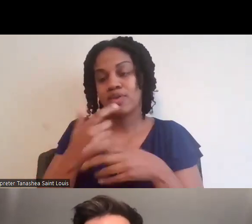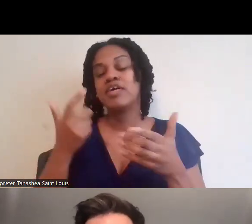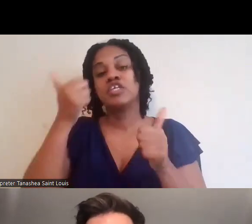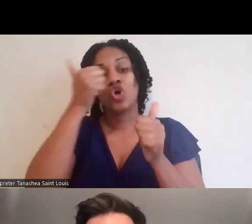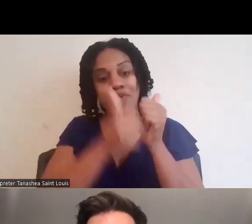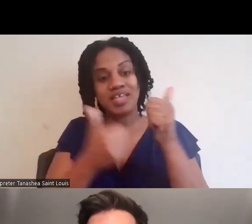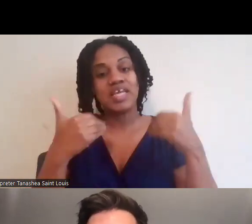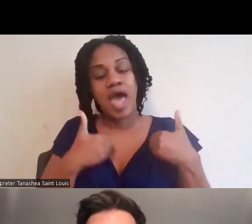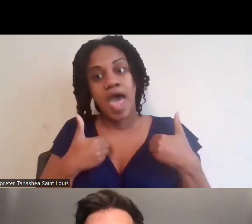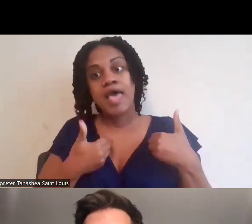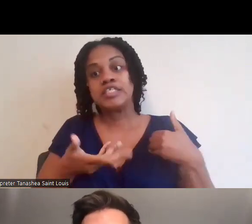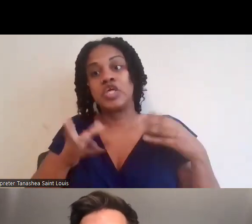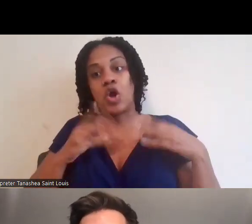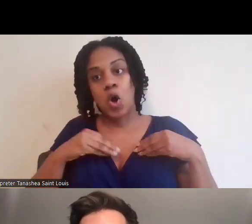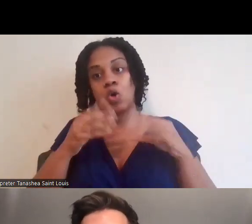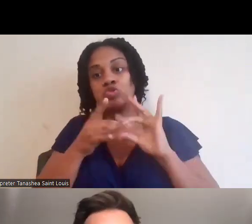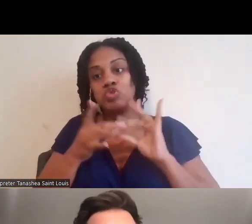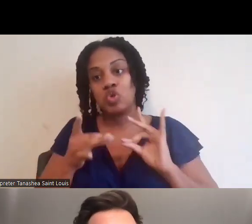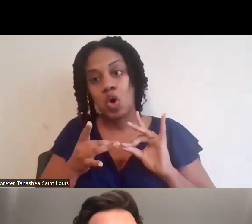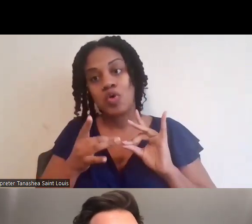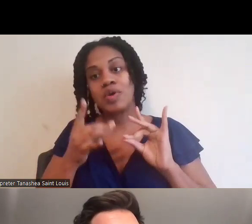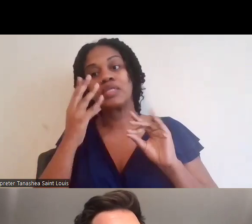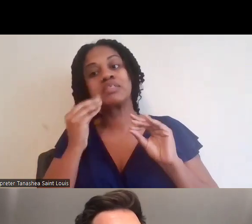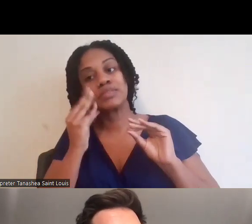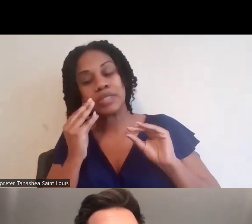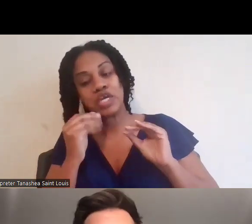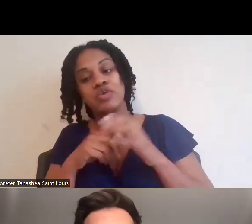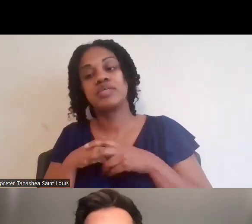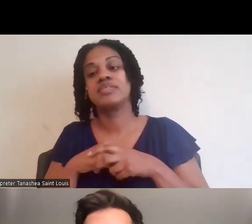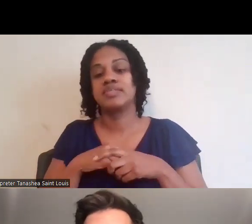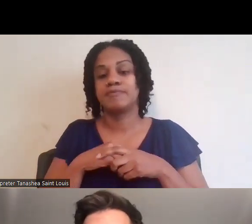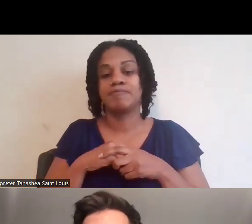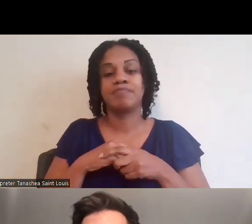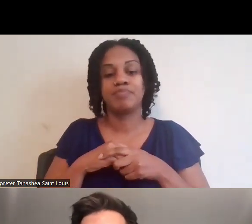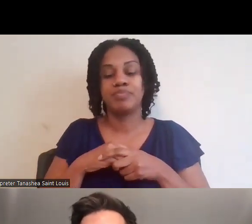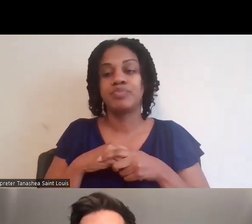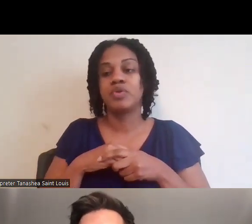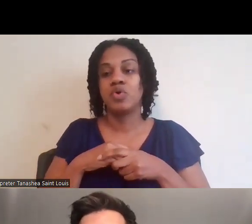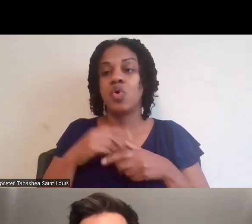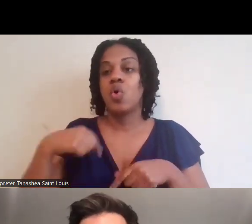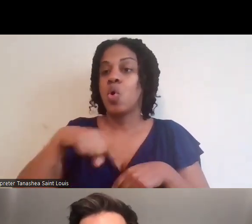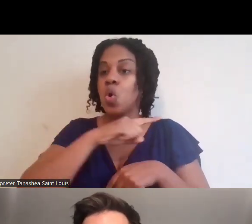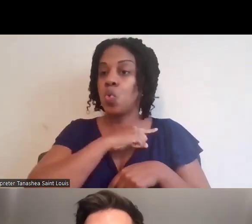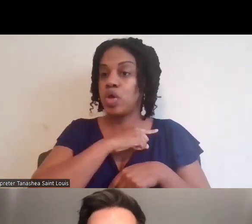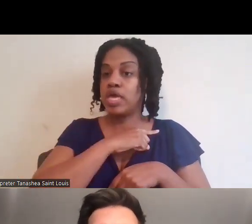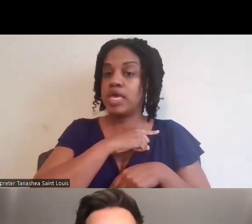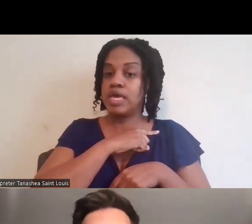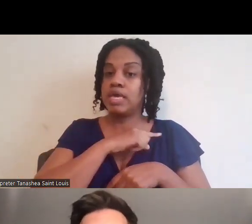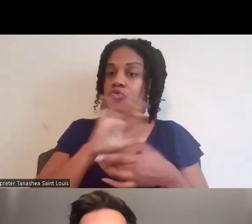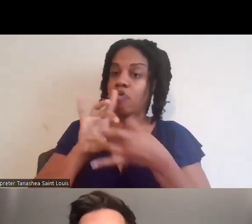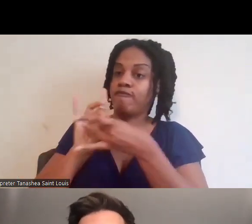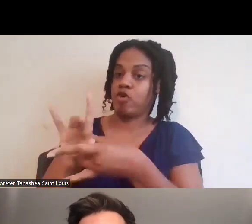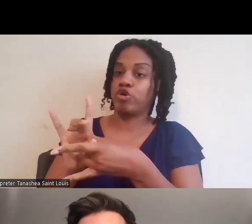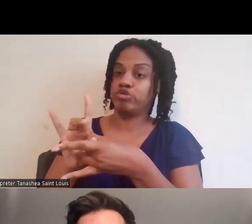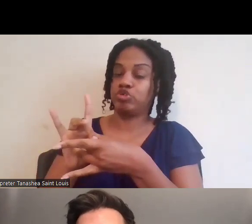has their own story and their own lived experience that we referred to and used